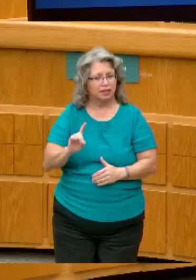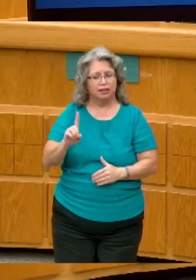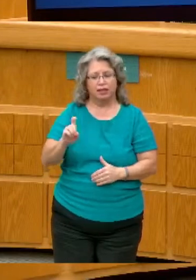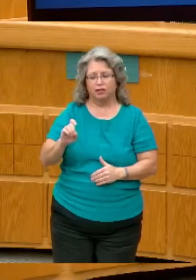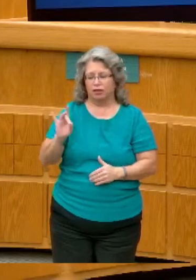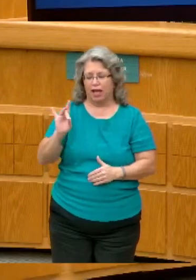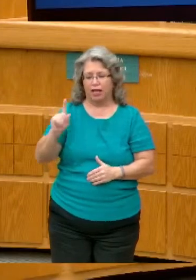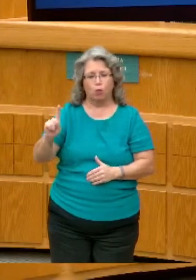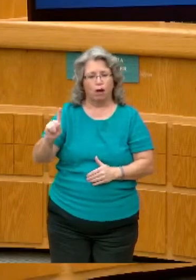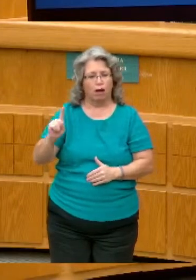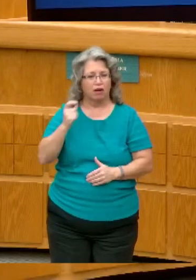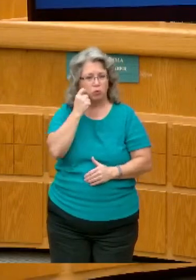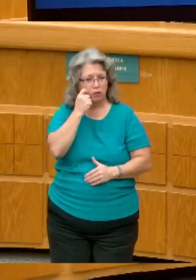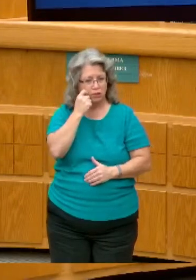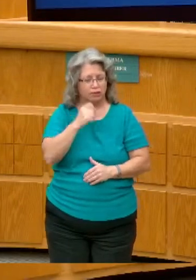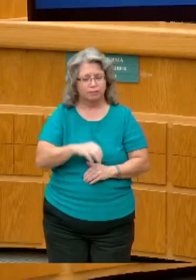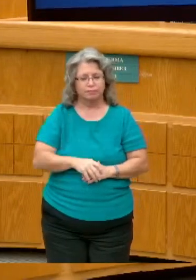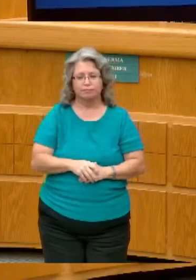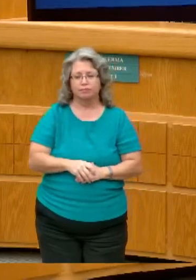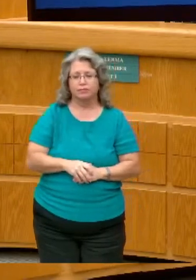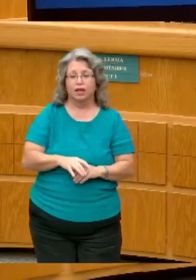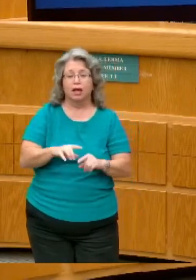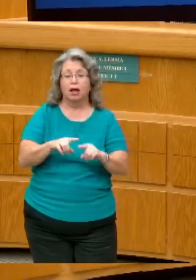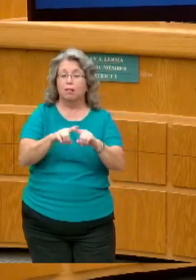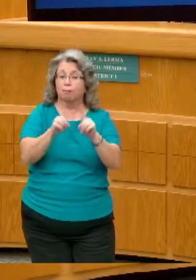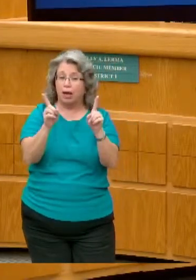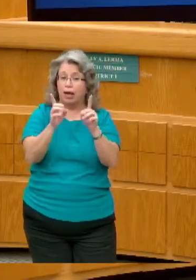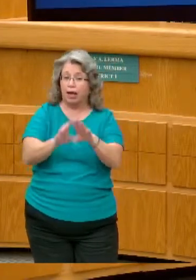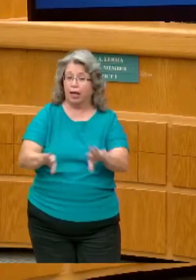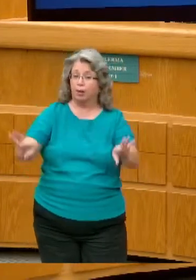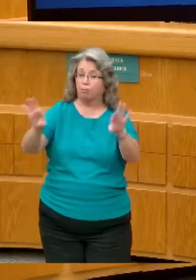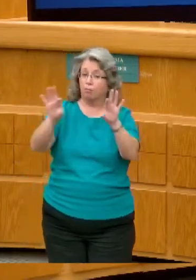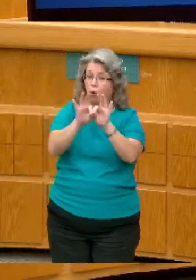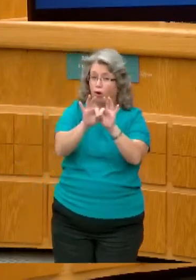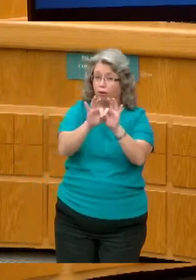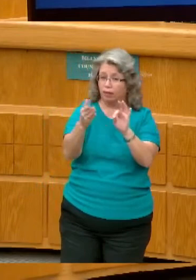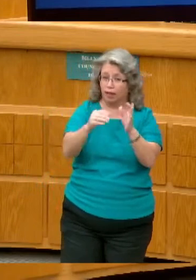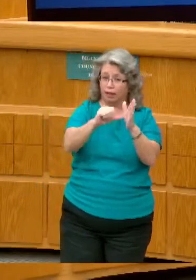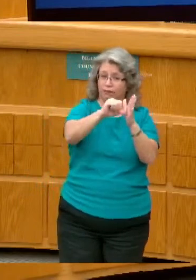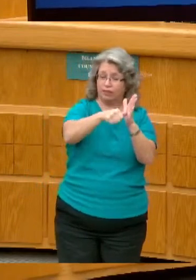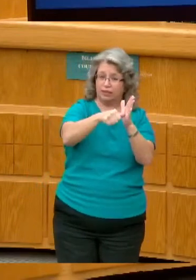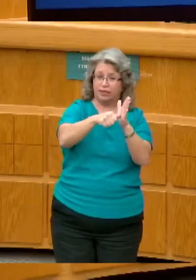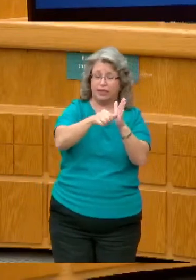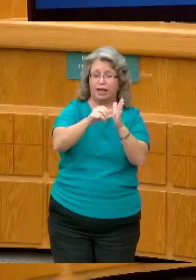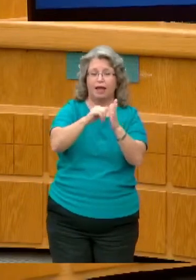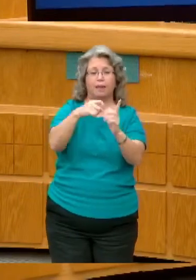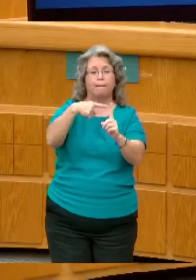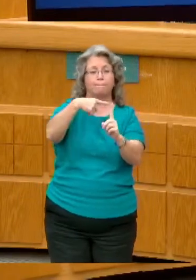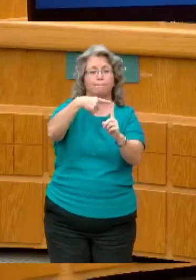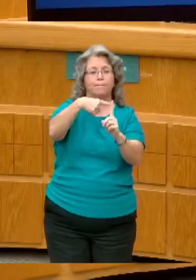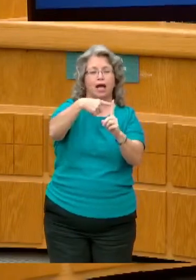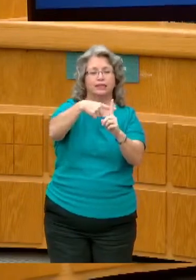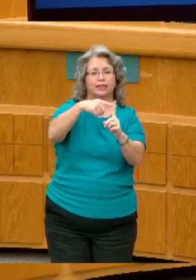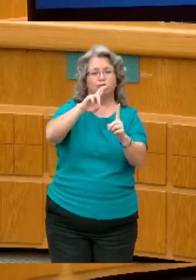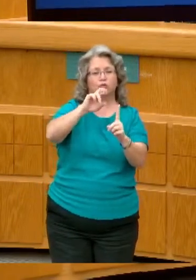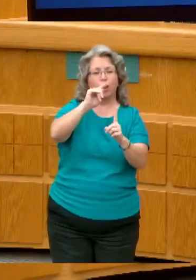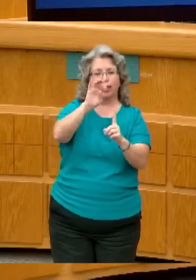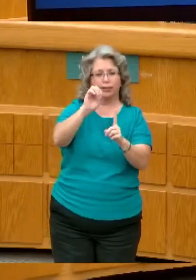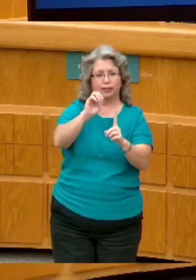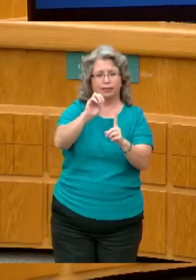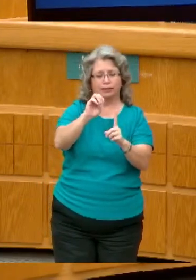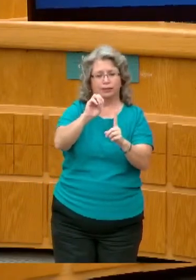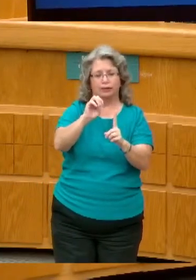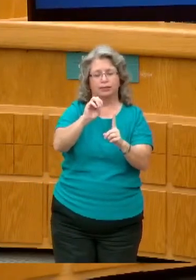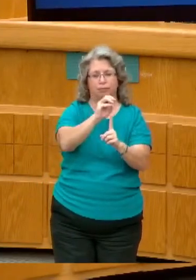just recently. But the other really important part is the positivity rate. So if you look at the positivity rate, you see